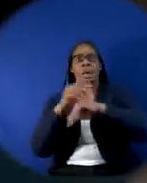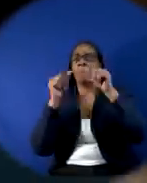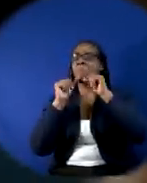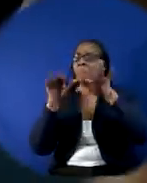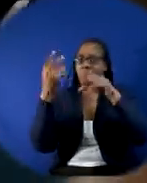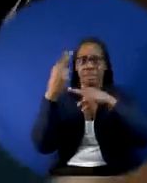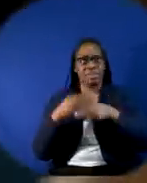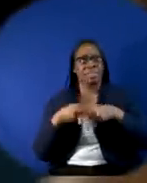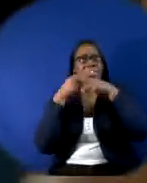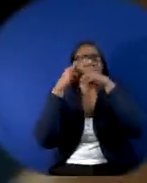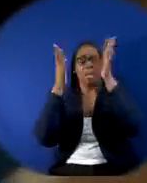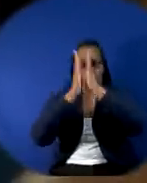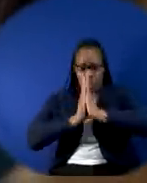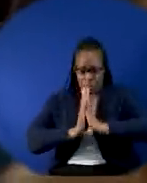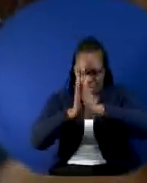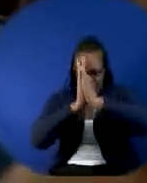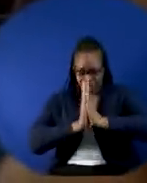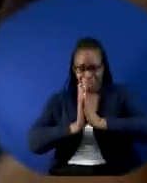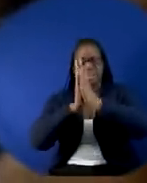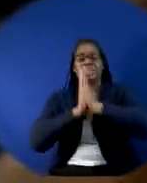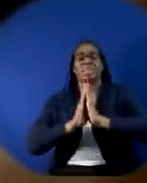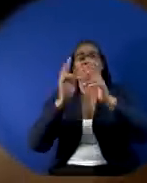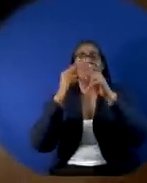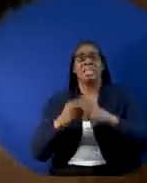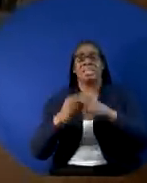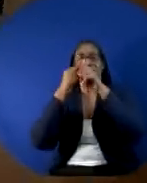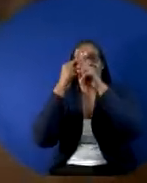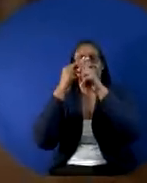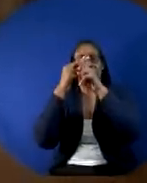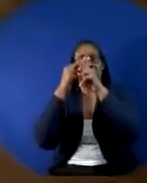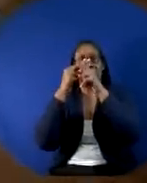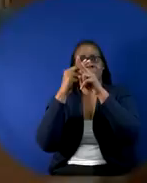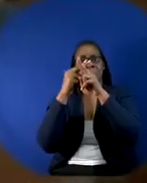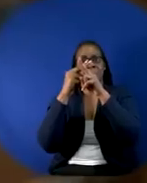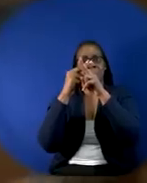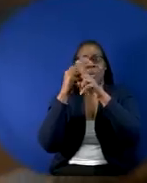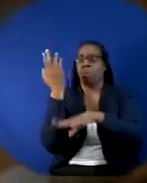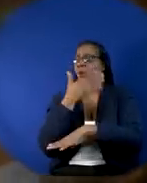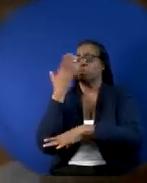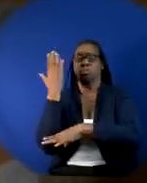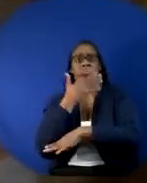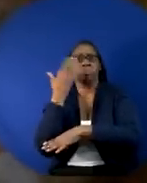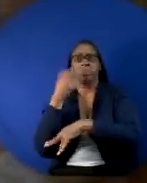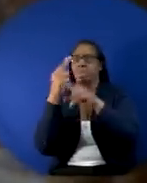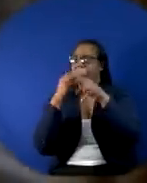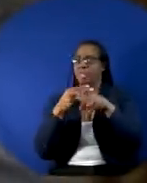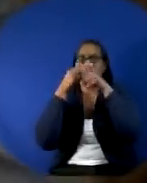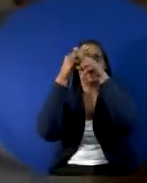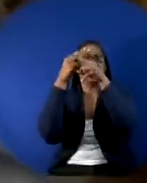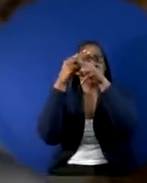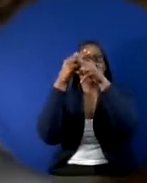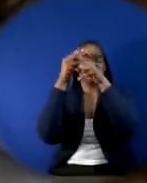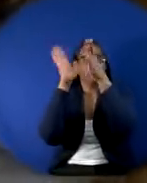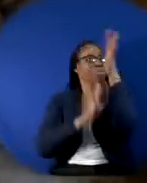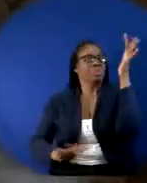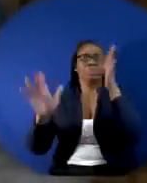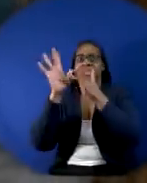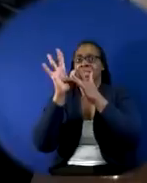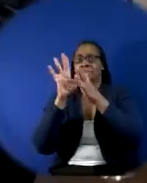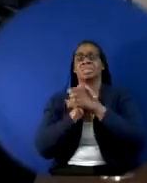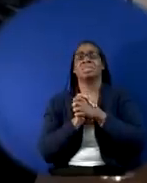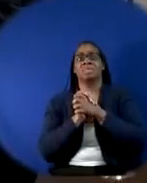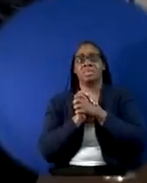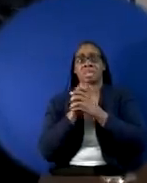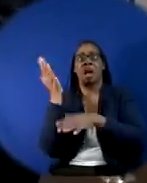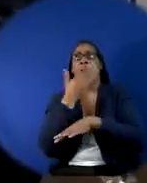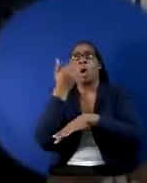today. Let's pray. Woo! In the name, Shaddai. Woo! In the name of Jesus.